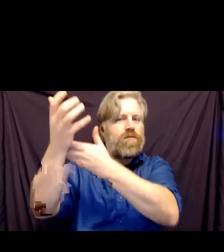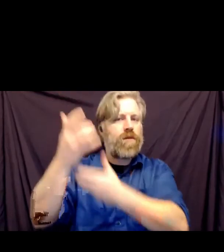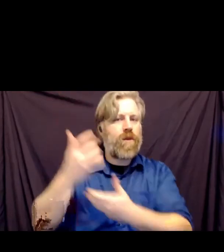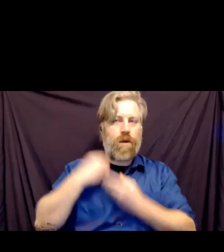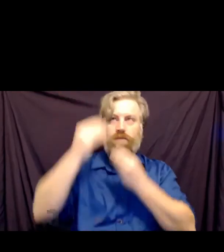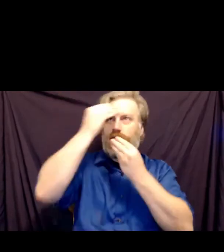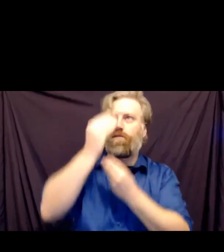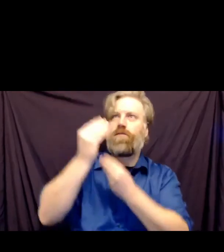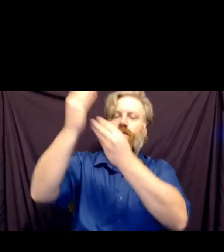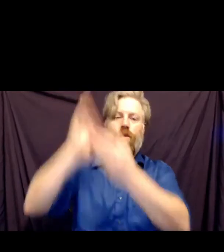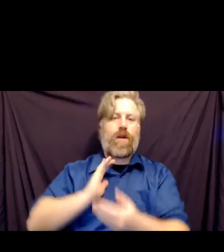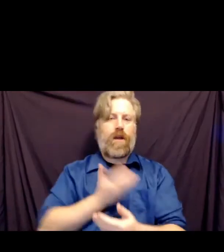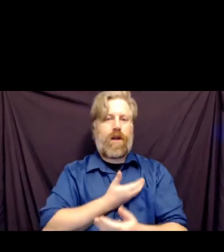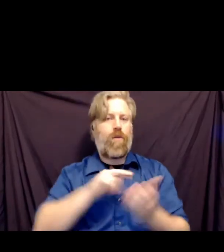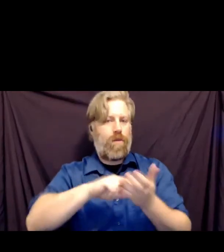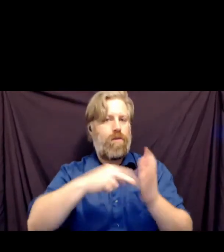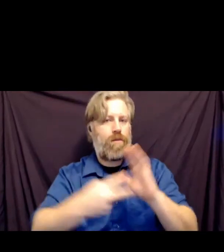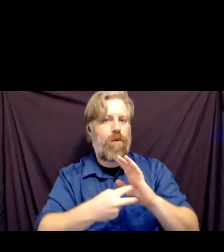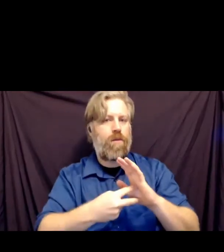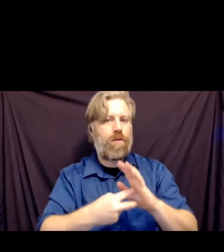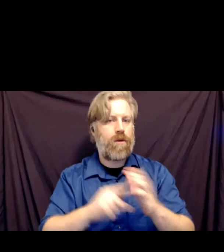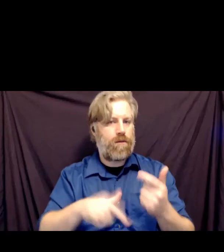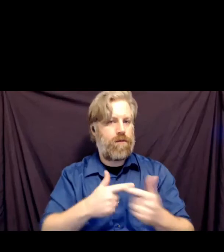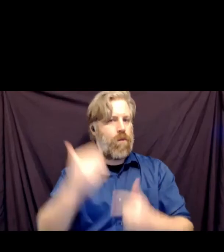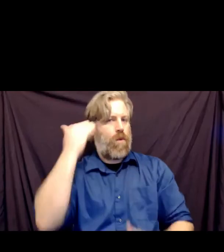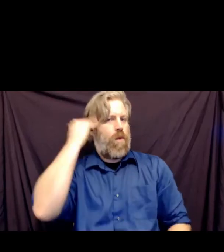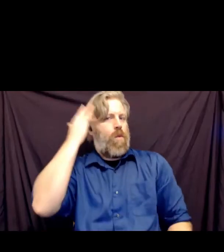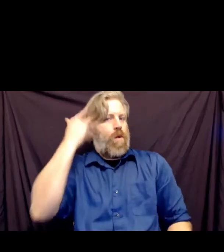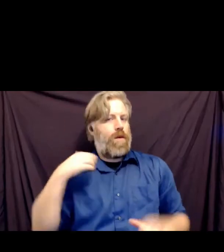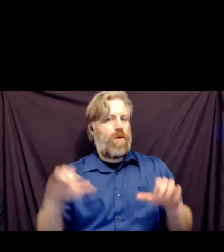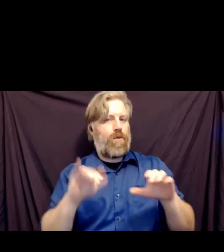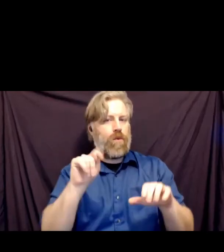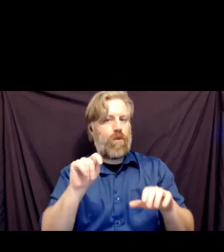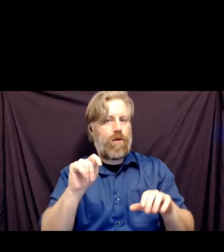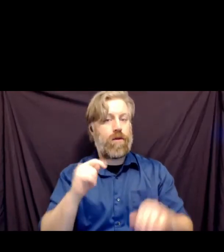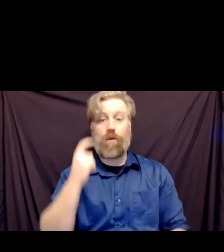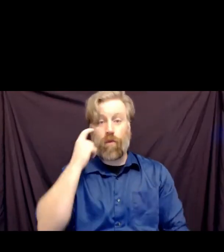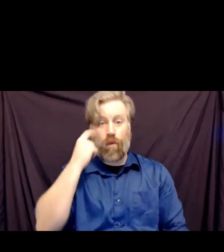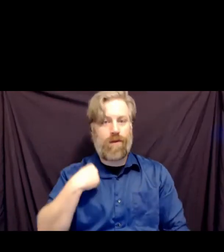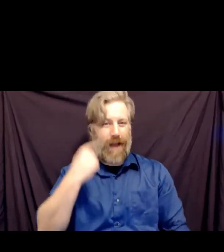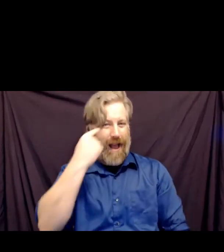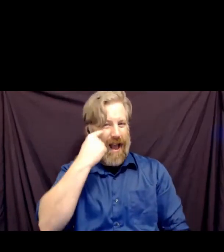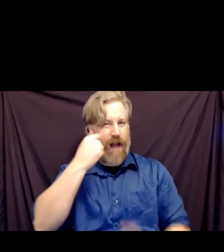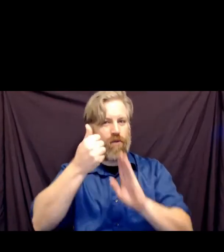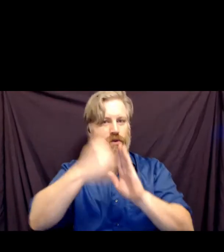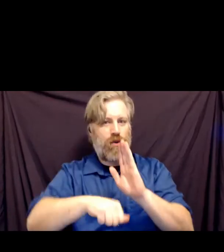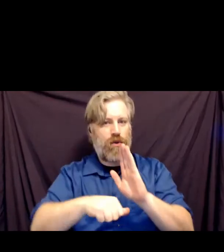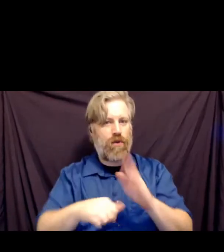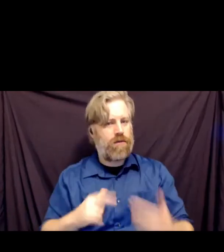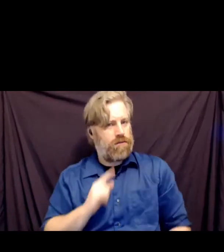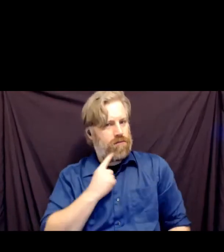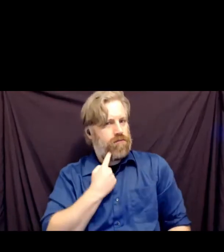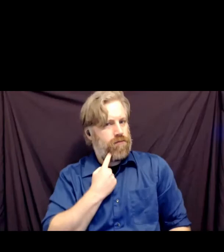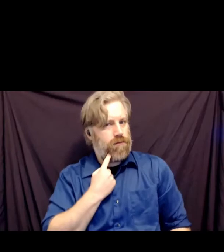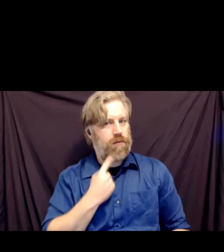know why we're doing it. Now lately, I just recently had eye surgery, and it was actually pretty major surgery, and it's